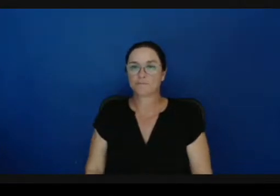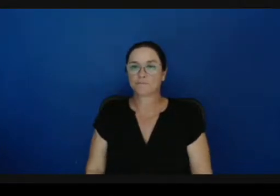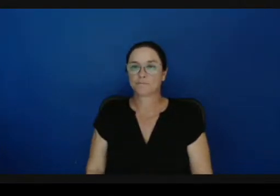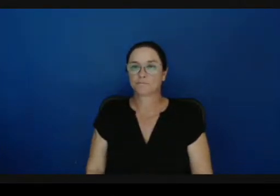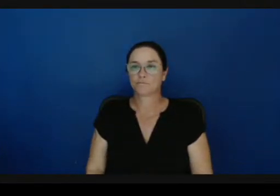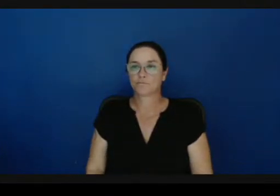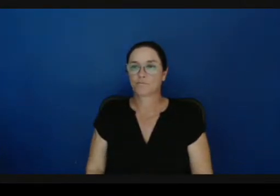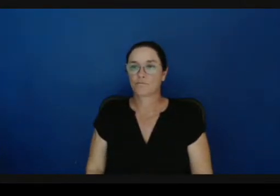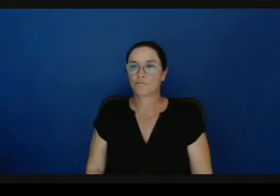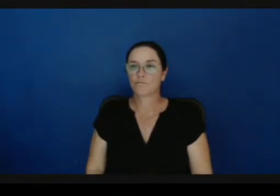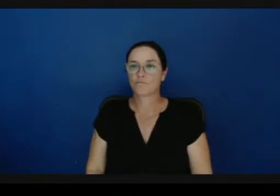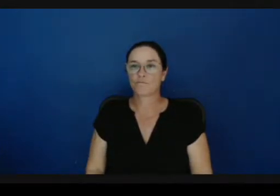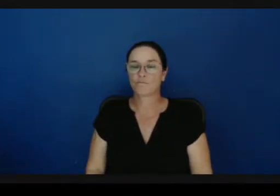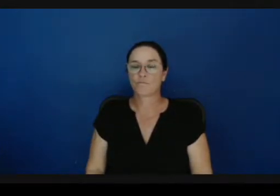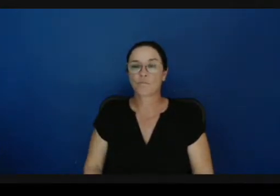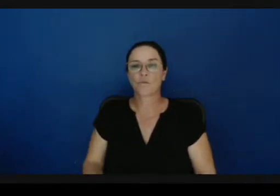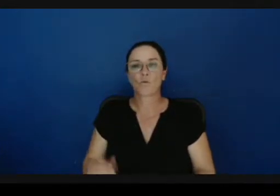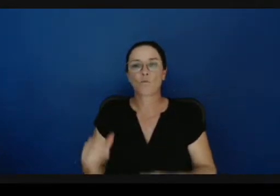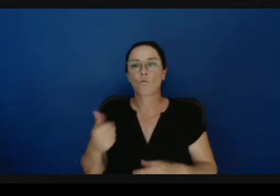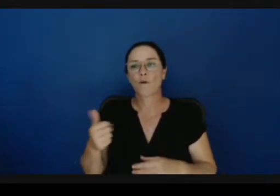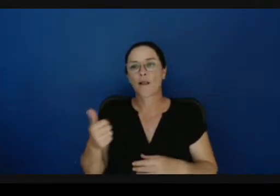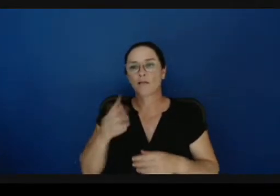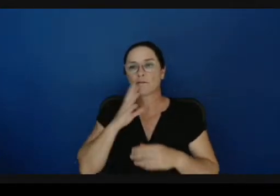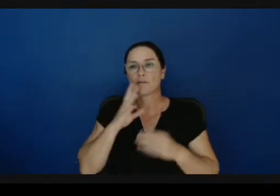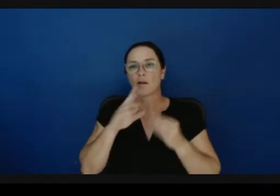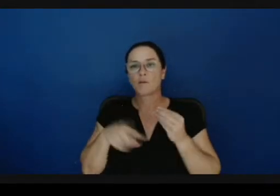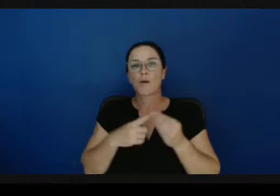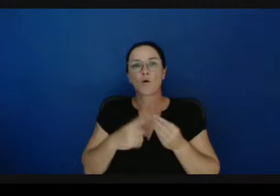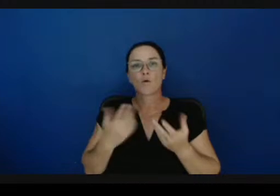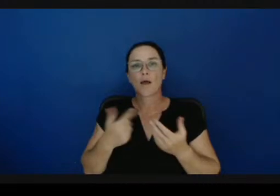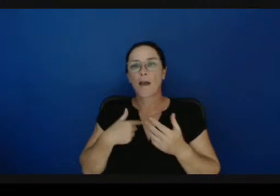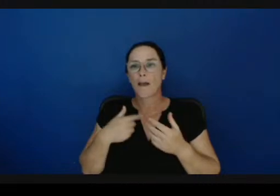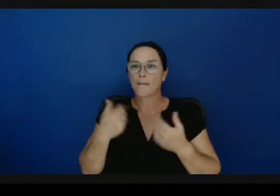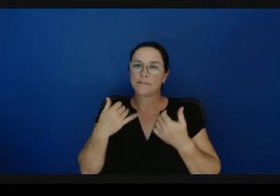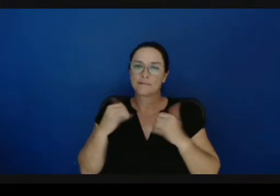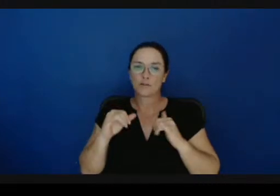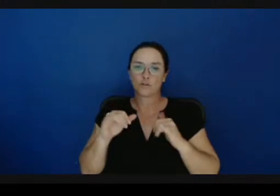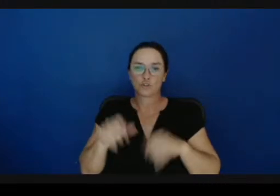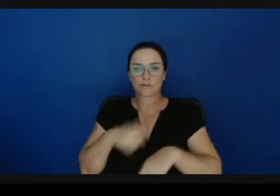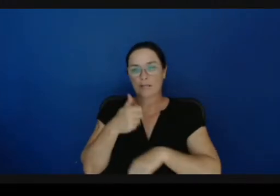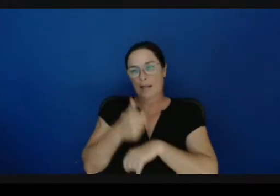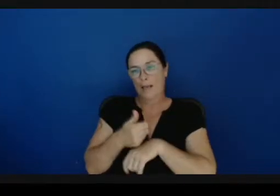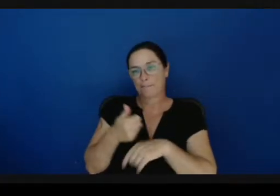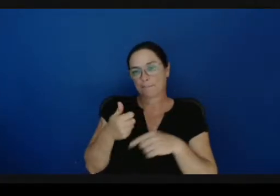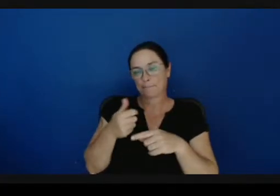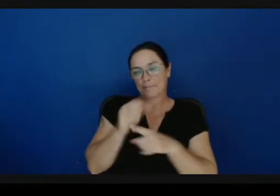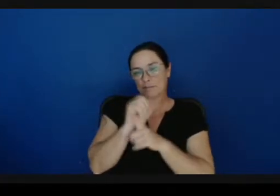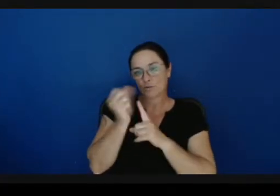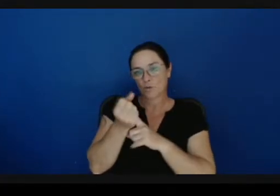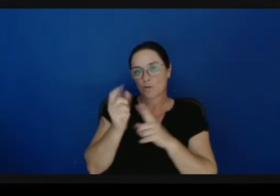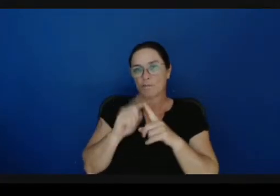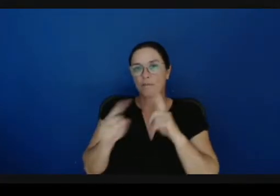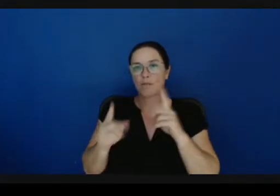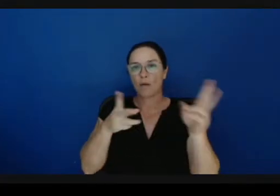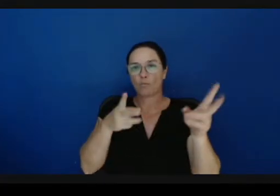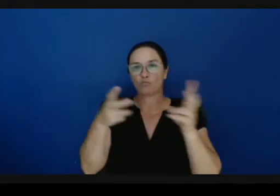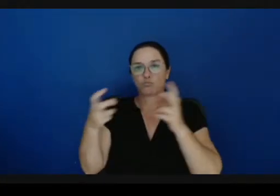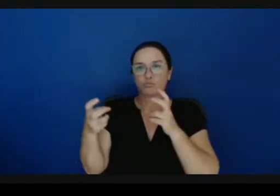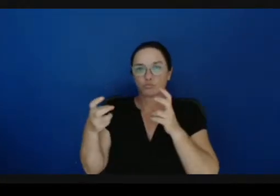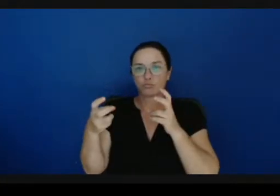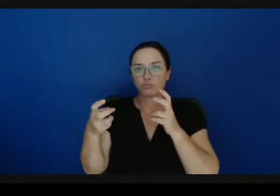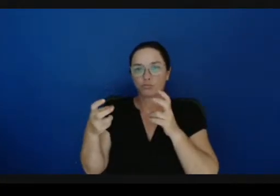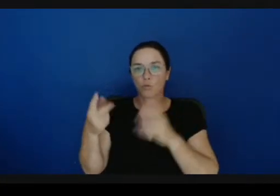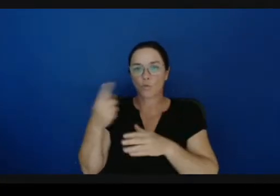All right, so what else did they talk about? And I know I'm just still setting the stage here, but they pulled out at the time this image showing what